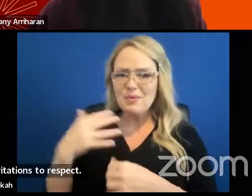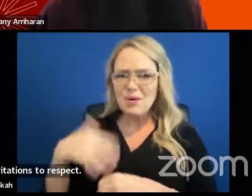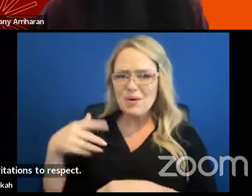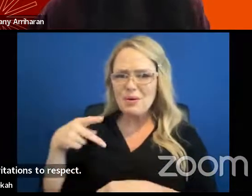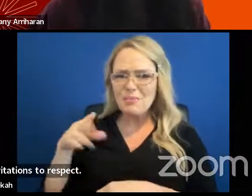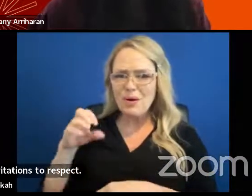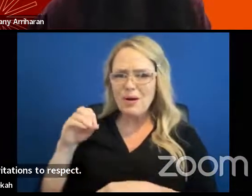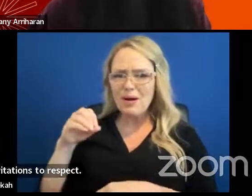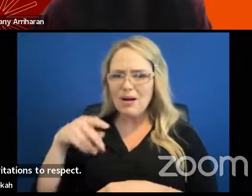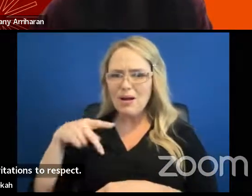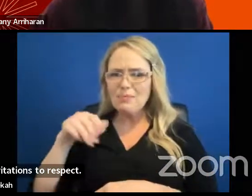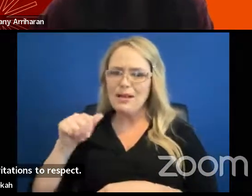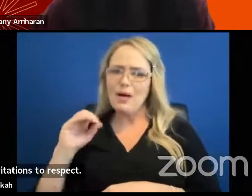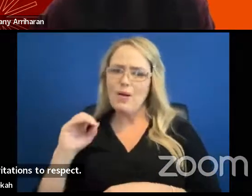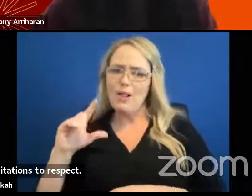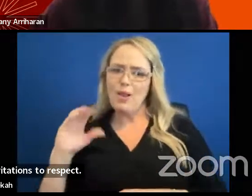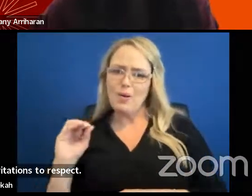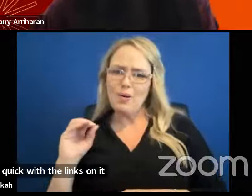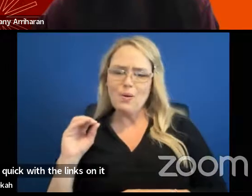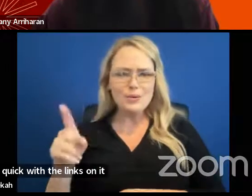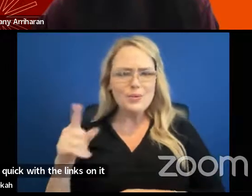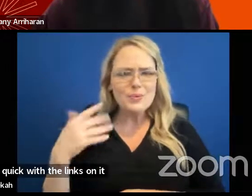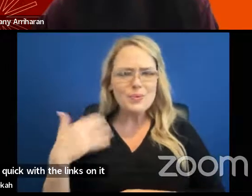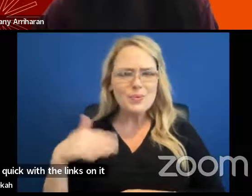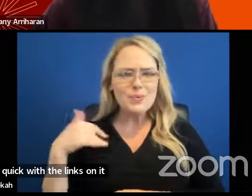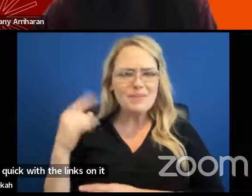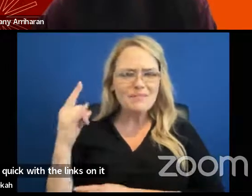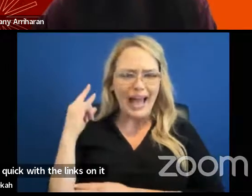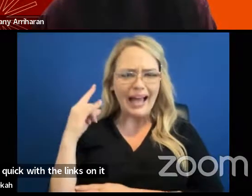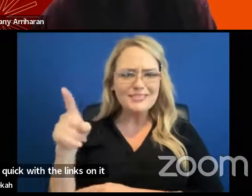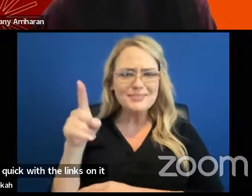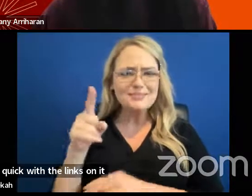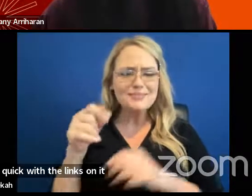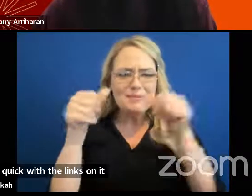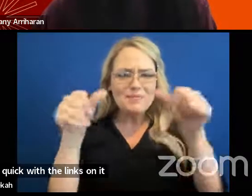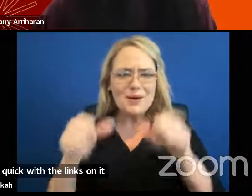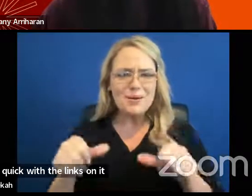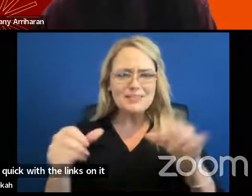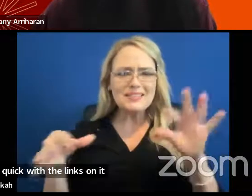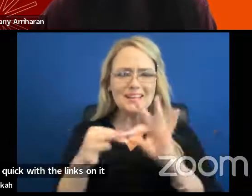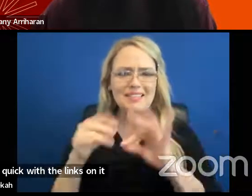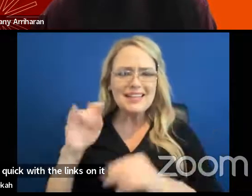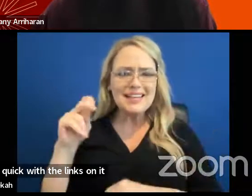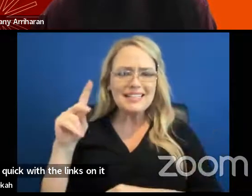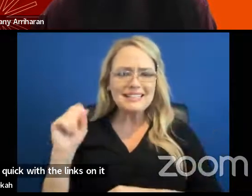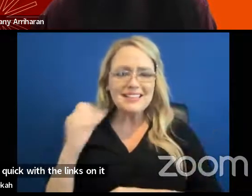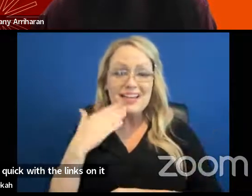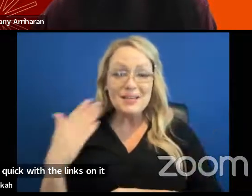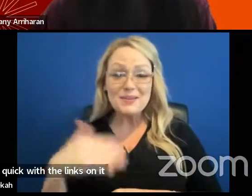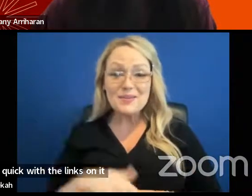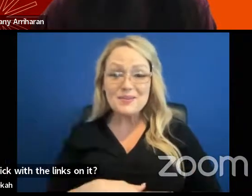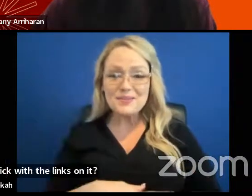links. Just on it. We have benefited and continue. We need to contribute back. Thank you, Valerie.